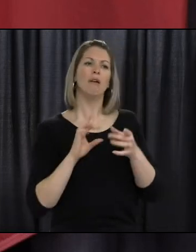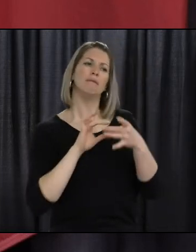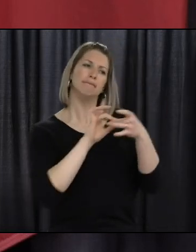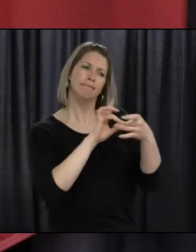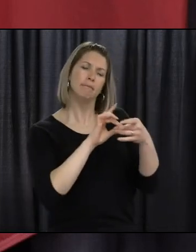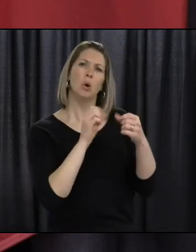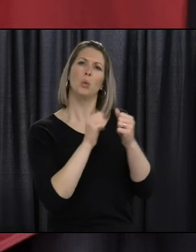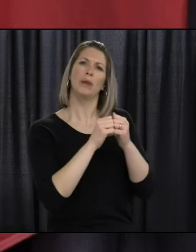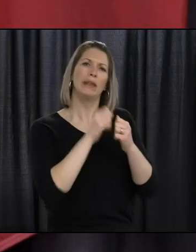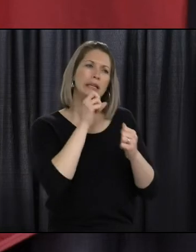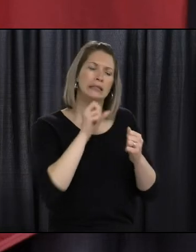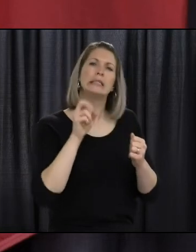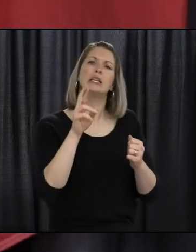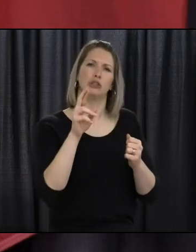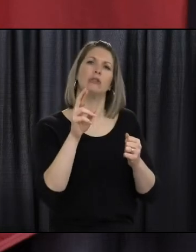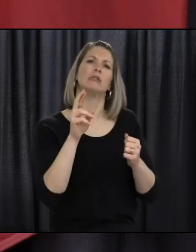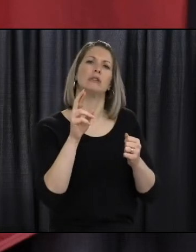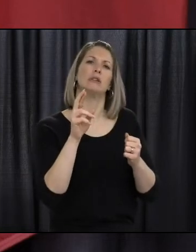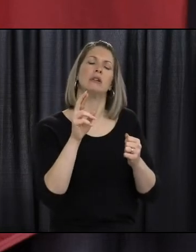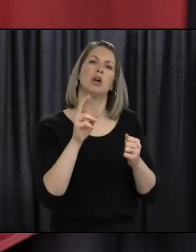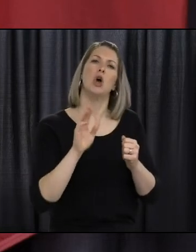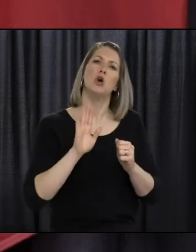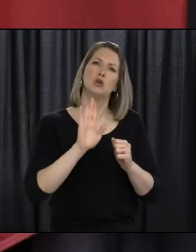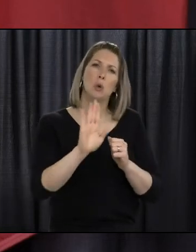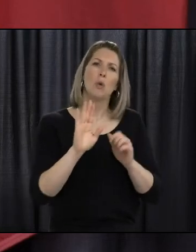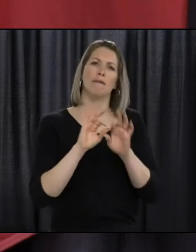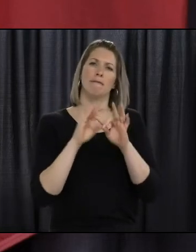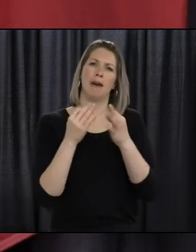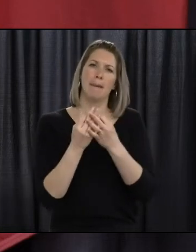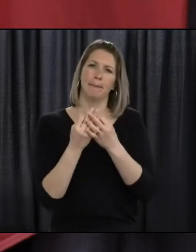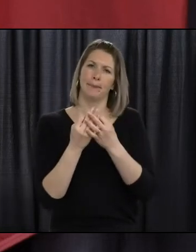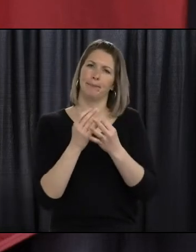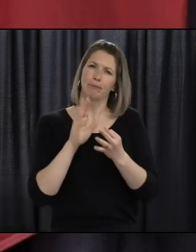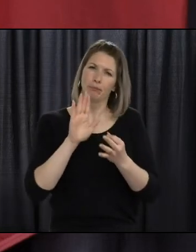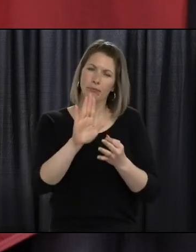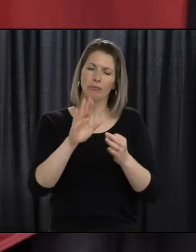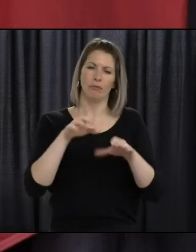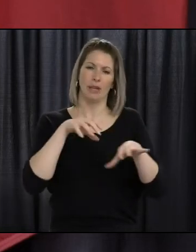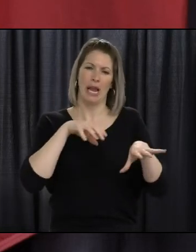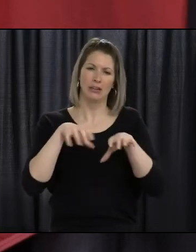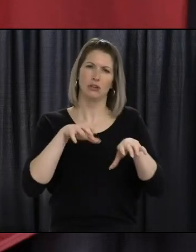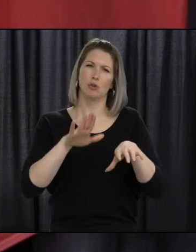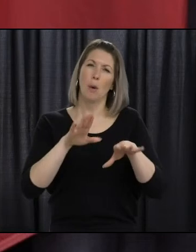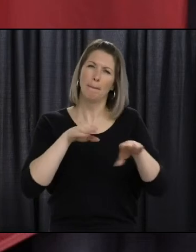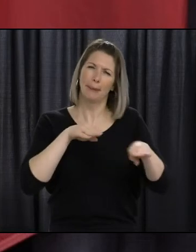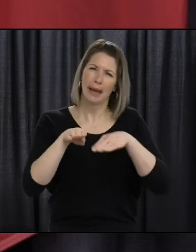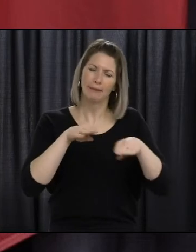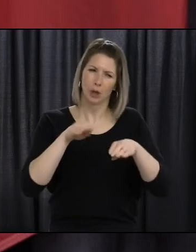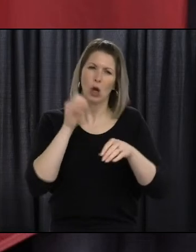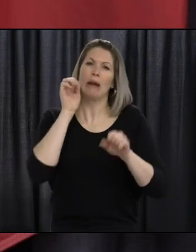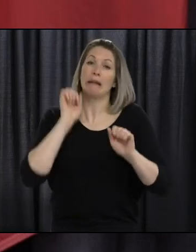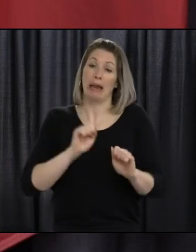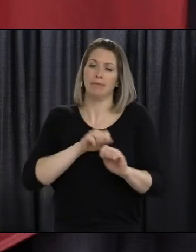your safety of you and your family front and center in every action that you do. So I now take this opportunity to pass it